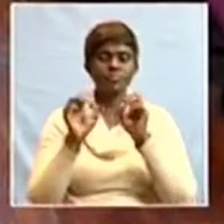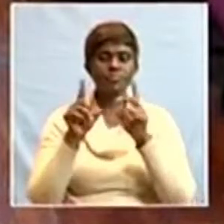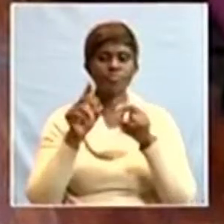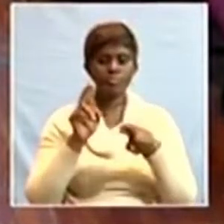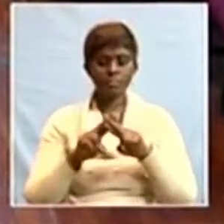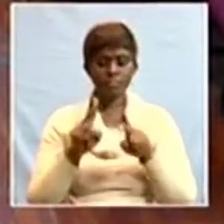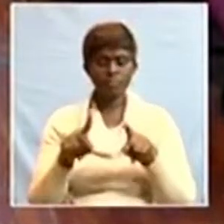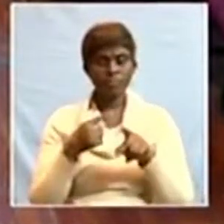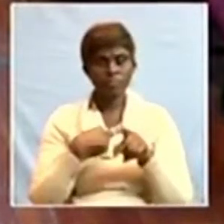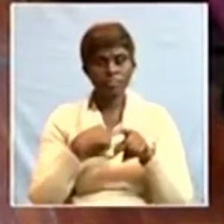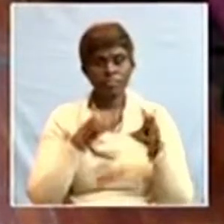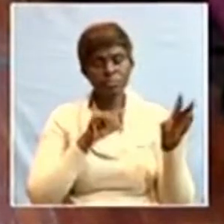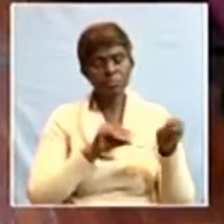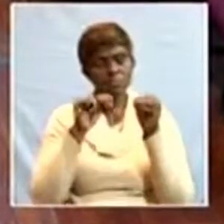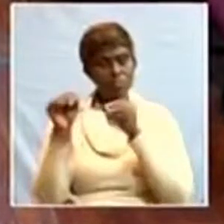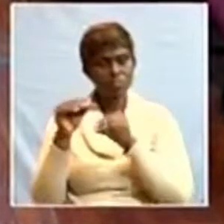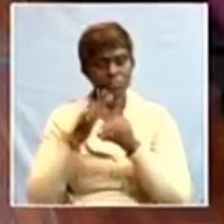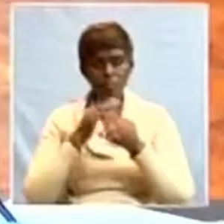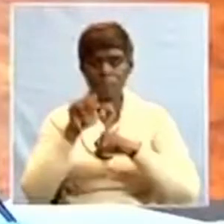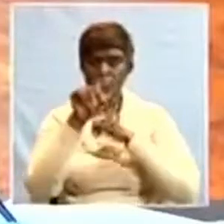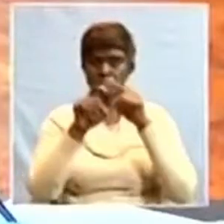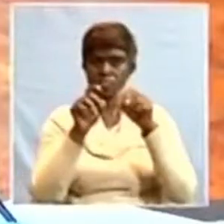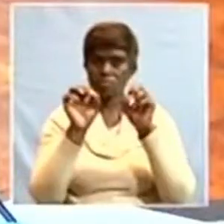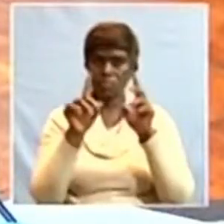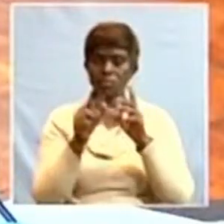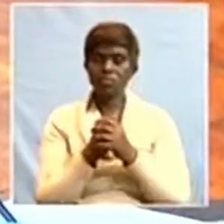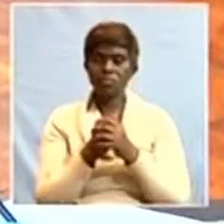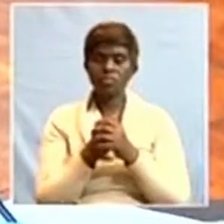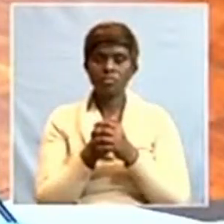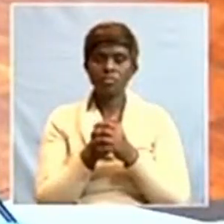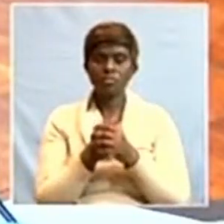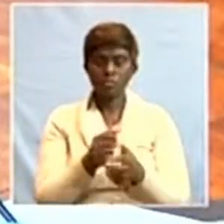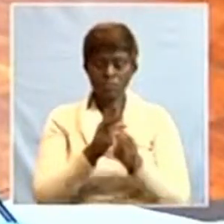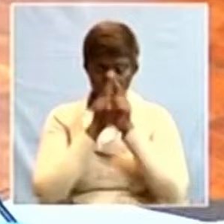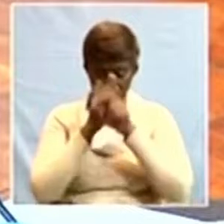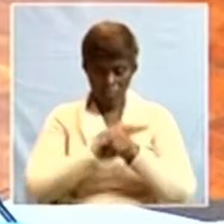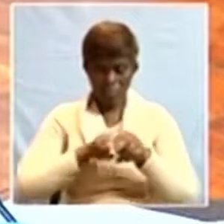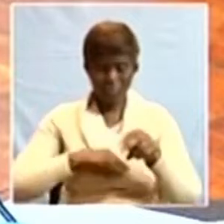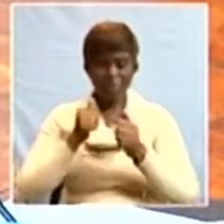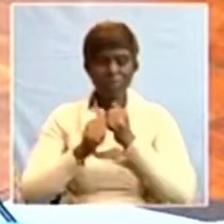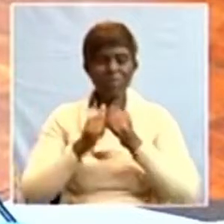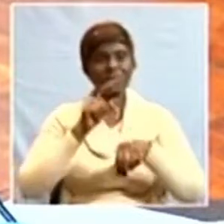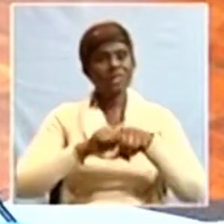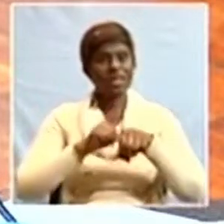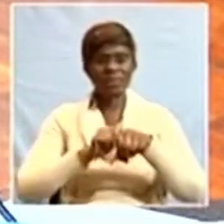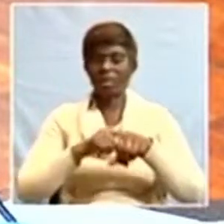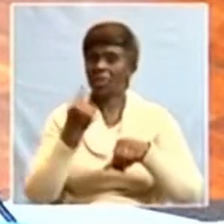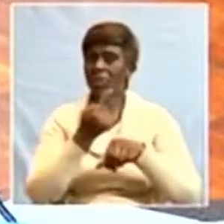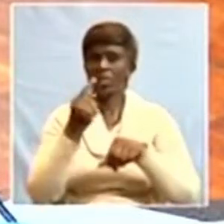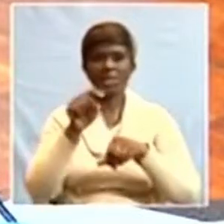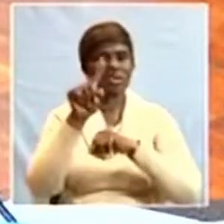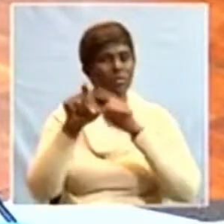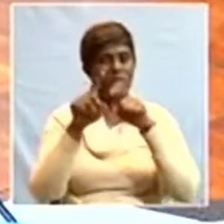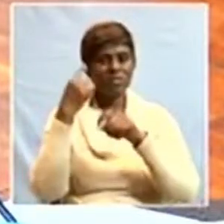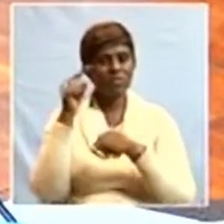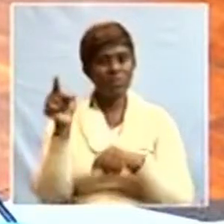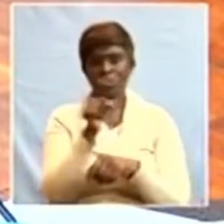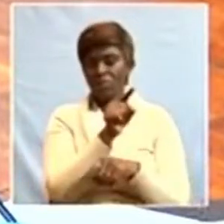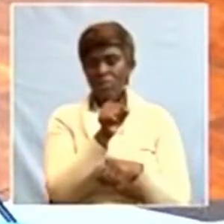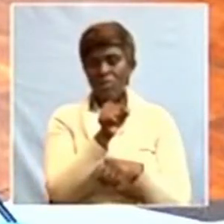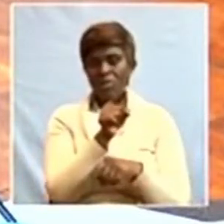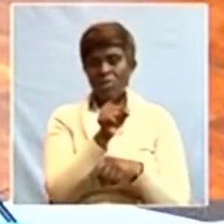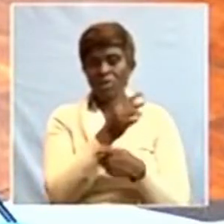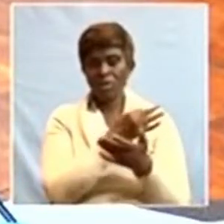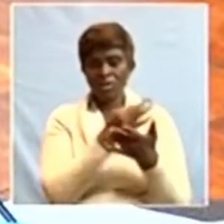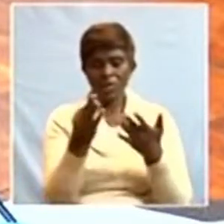Chair, I will defer my question to you. Okay. So, honorable members, due to time, I will allocate questions for you.